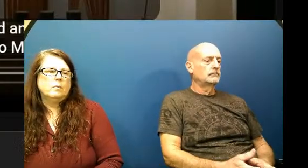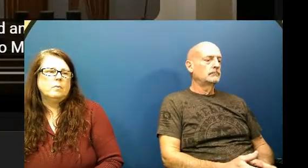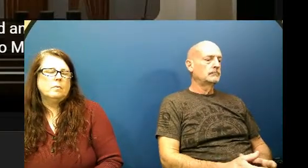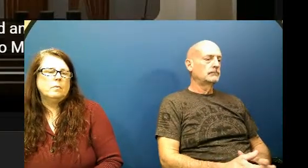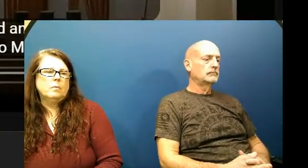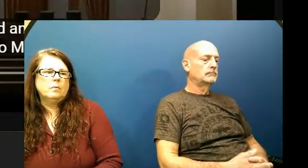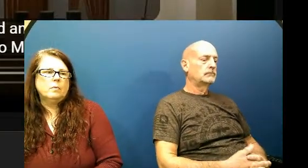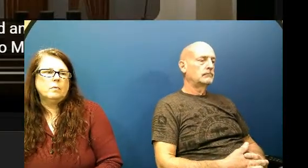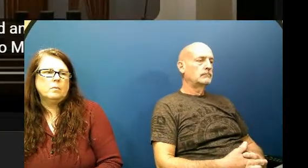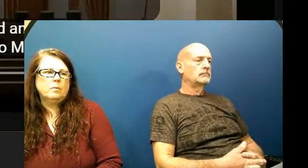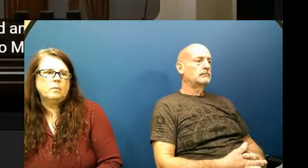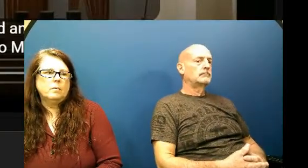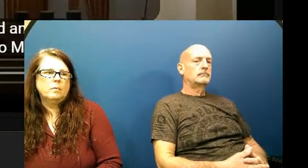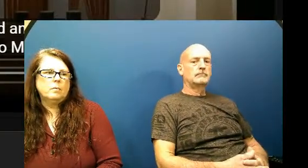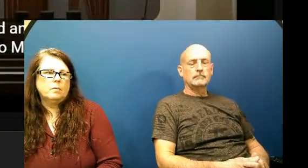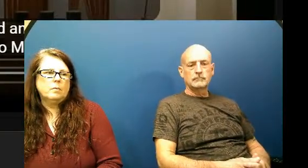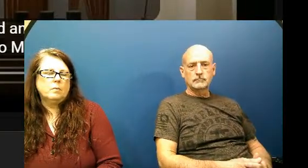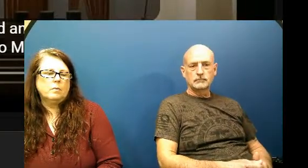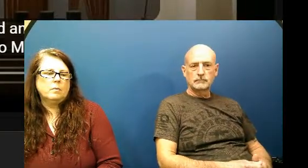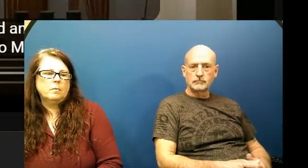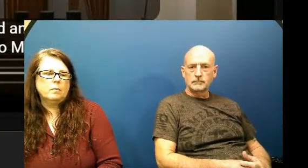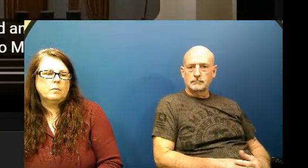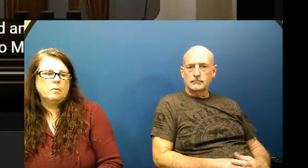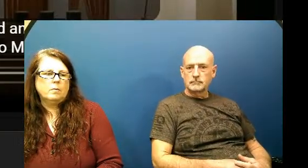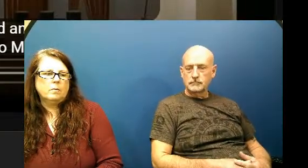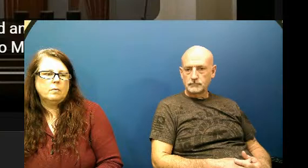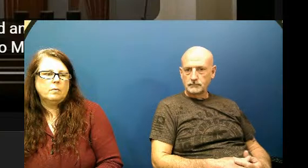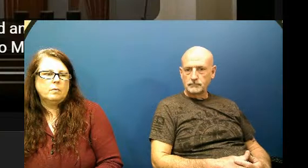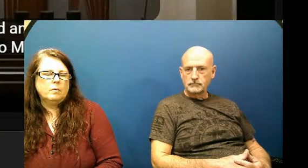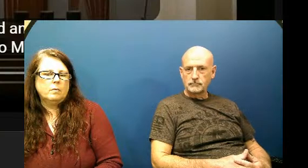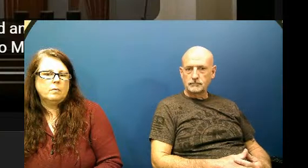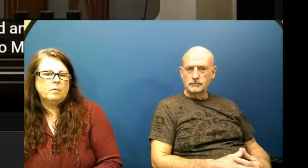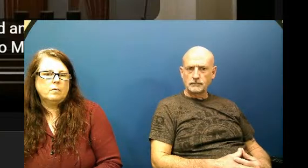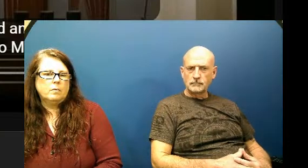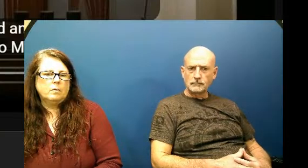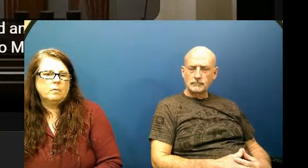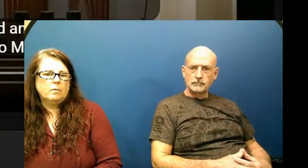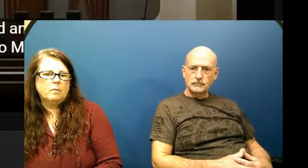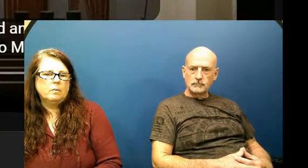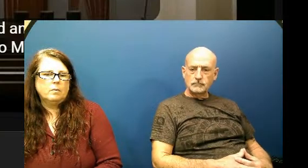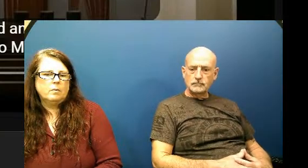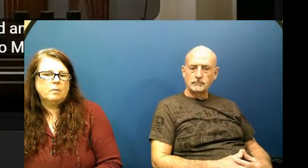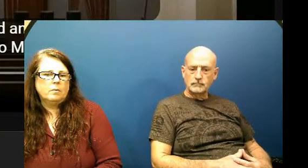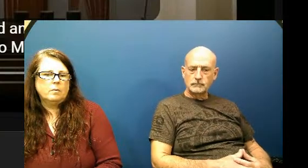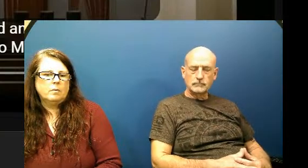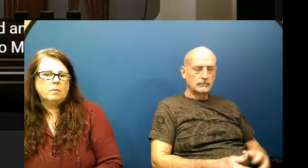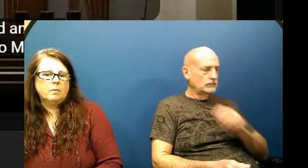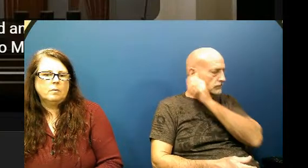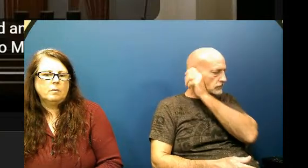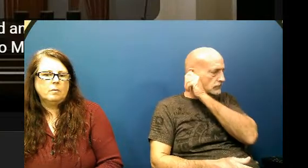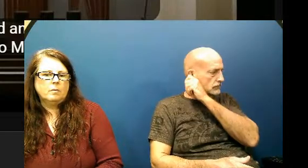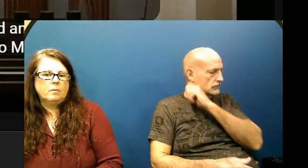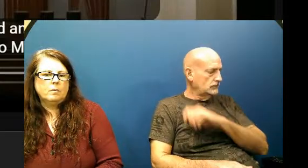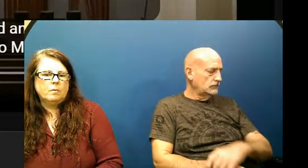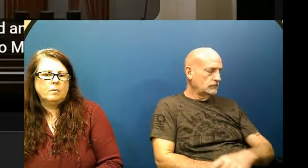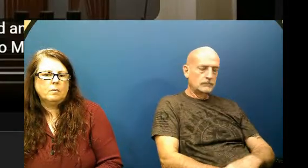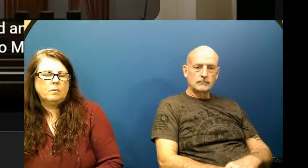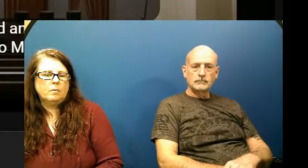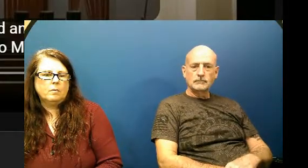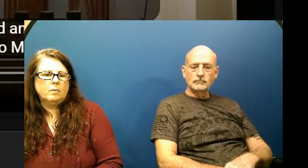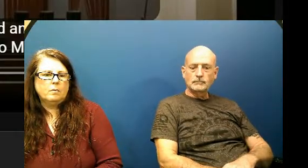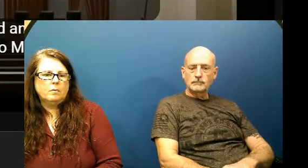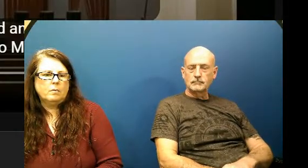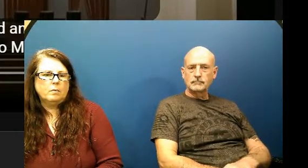data about Americans and by engaging in covert influence operations. And no one disputes that the PRC pursues those goals by